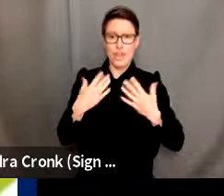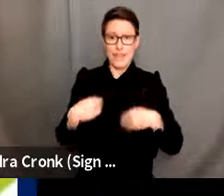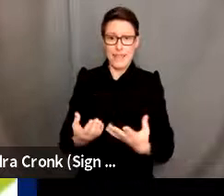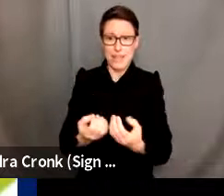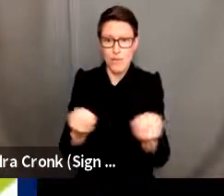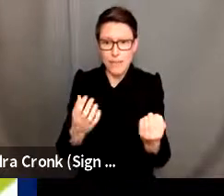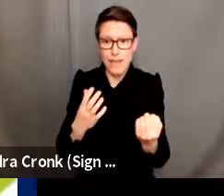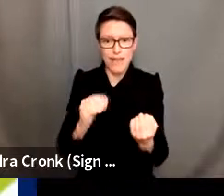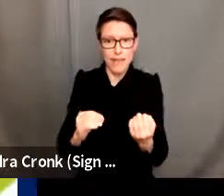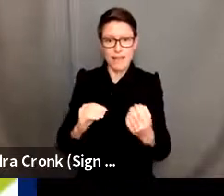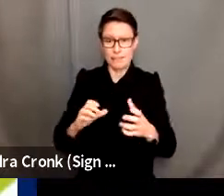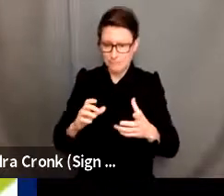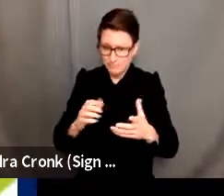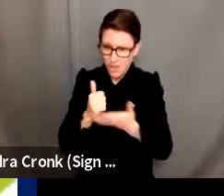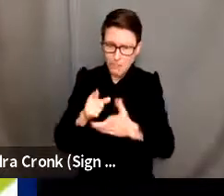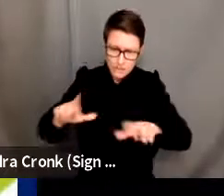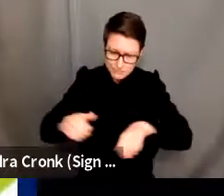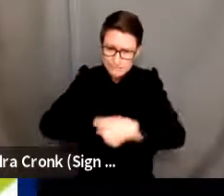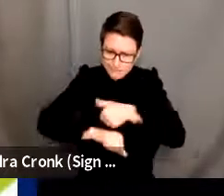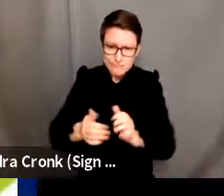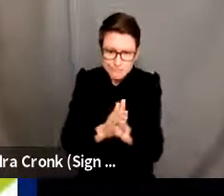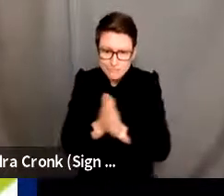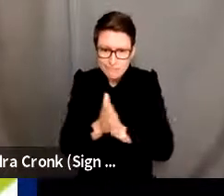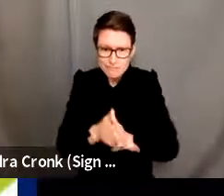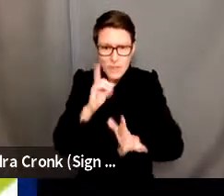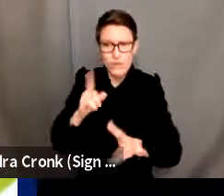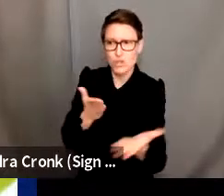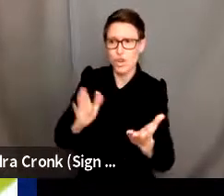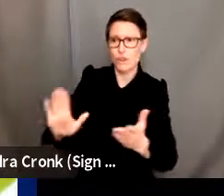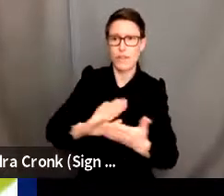action to serve their communities. During COVID, we have helped with,